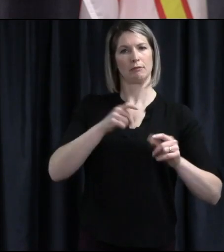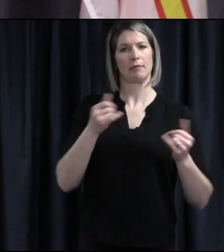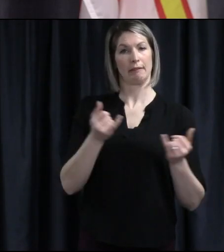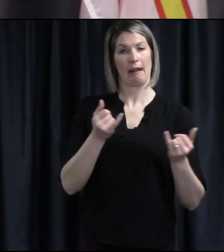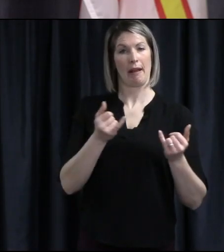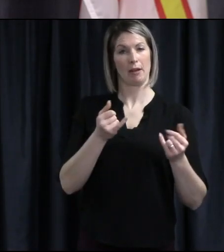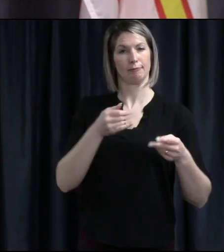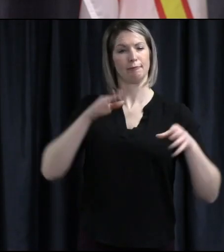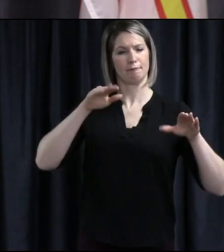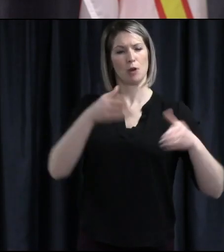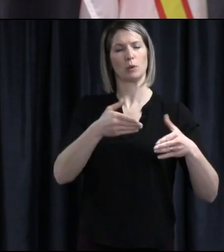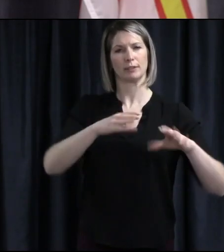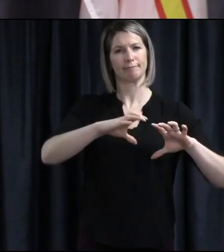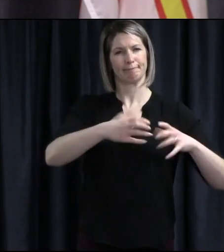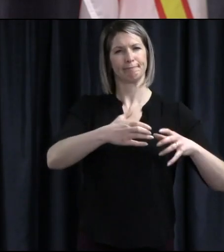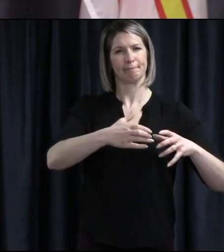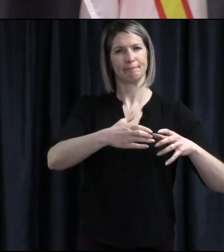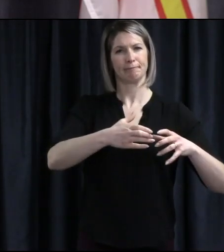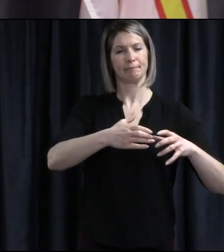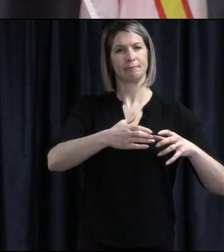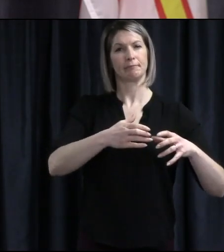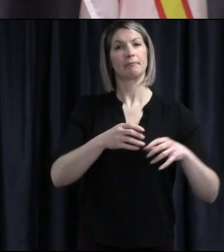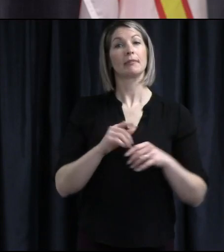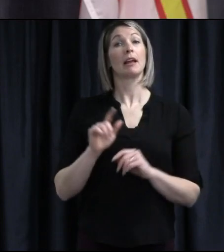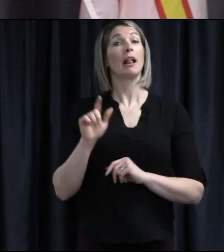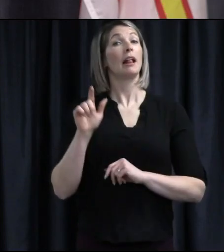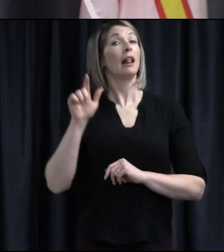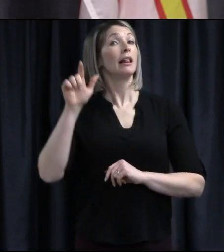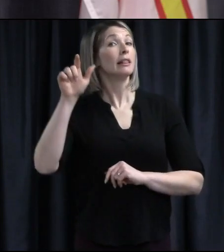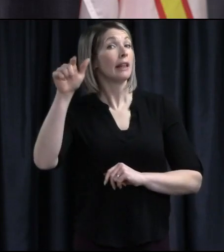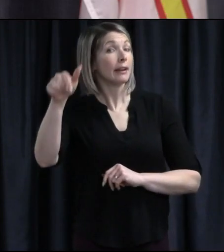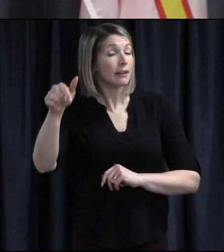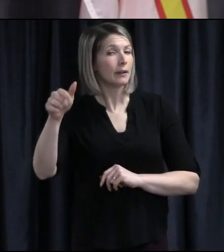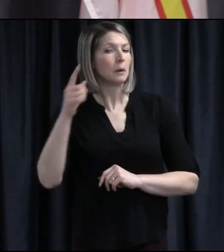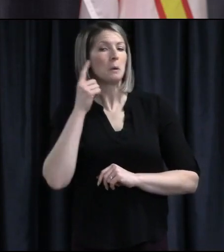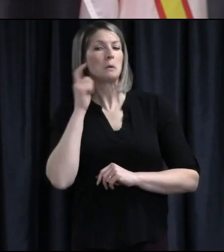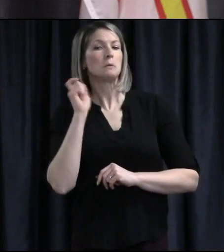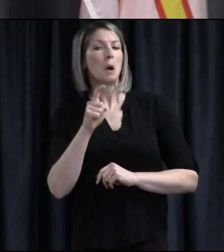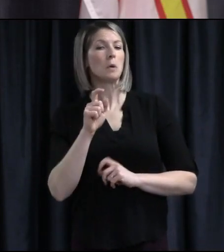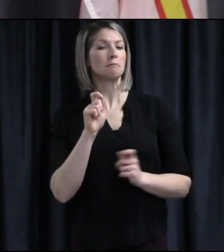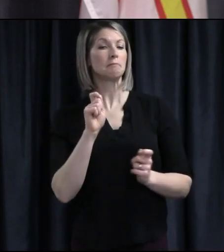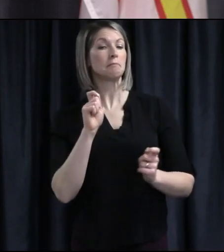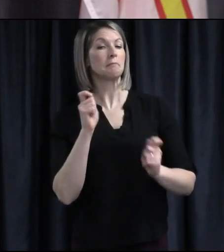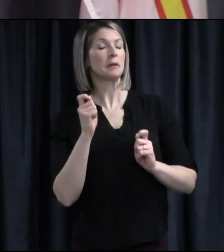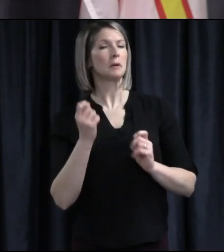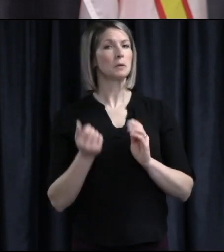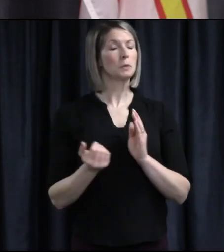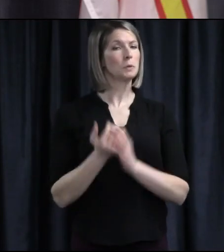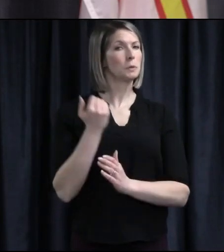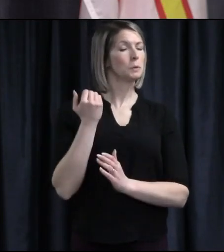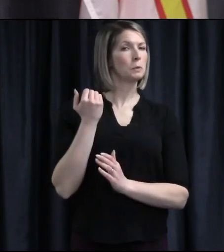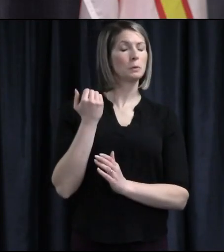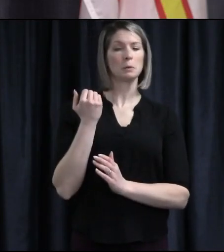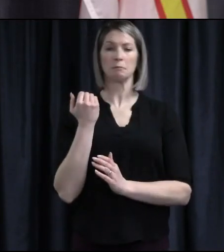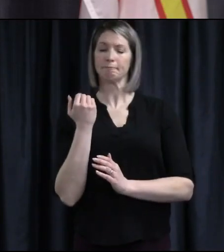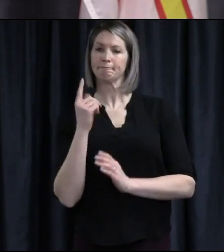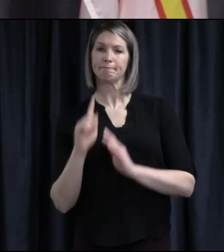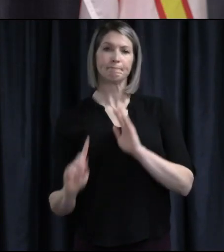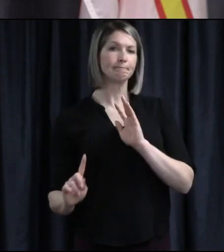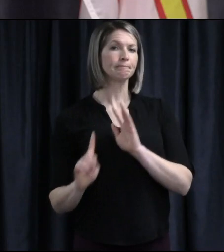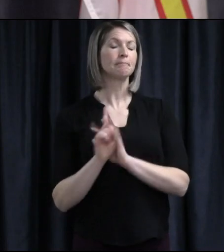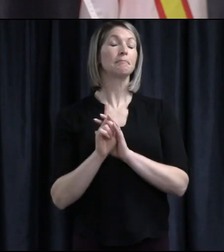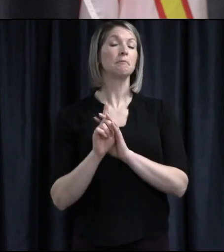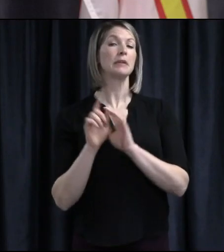our testing is focused right now. However, should things start to change and should we see a need to test other people,